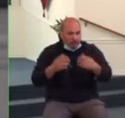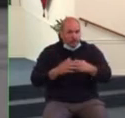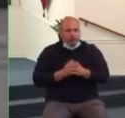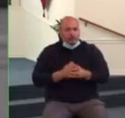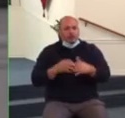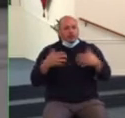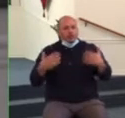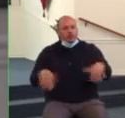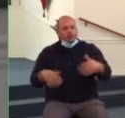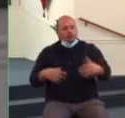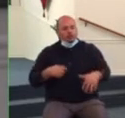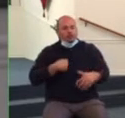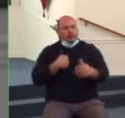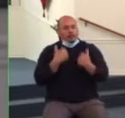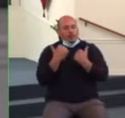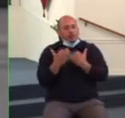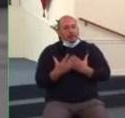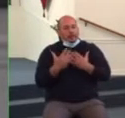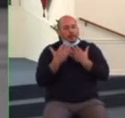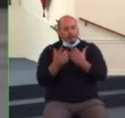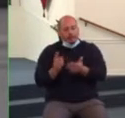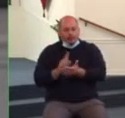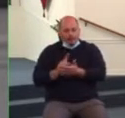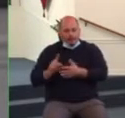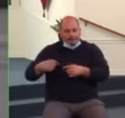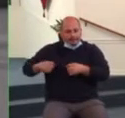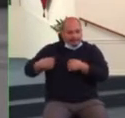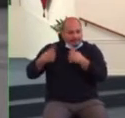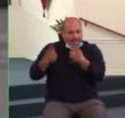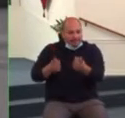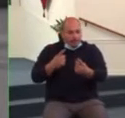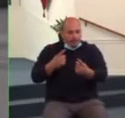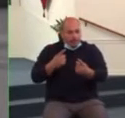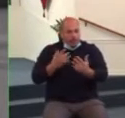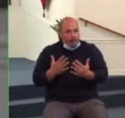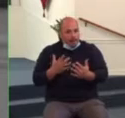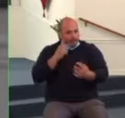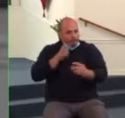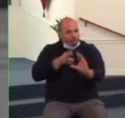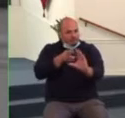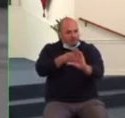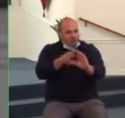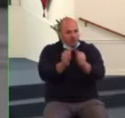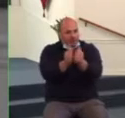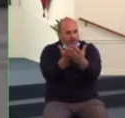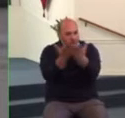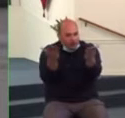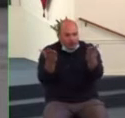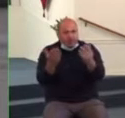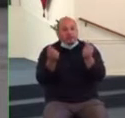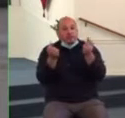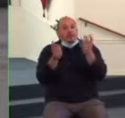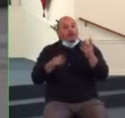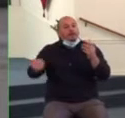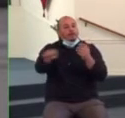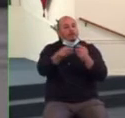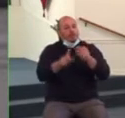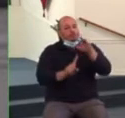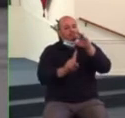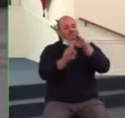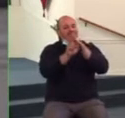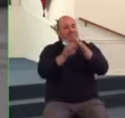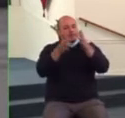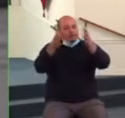of you in person, many others online. So glad that that you're with us today. May God bless us as we study His Word together.